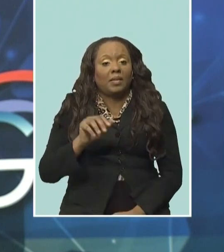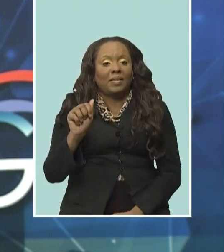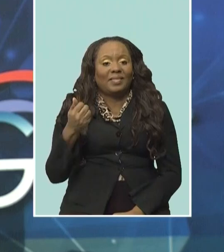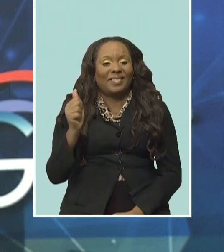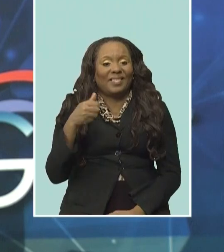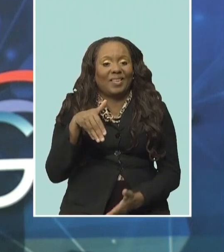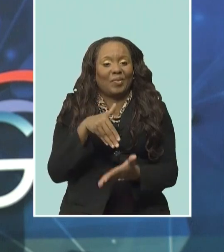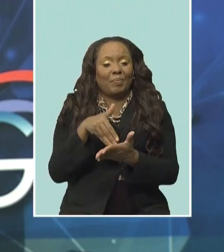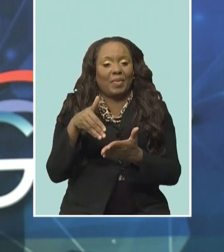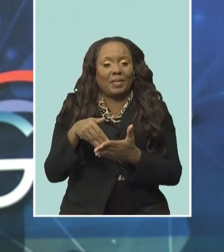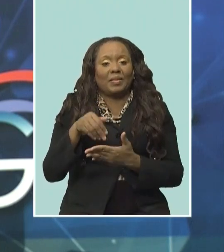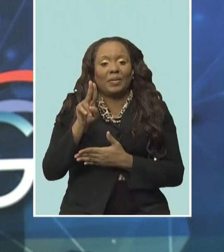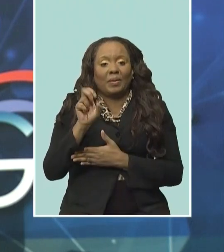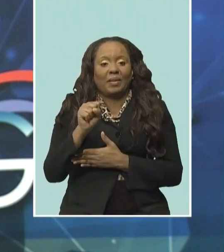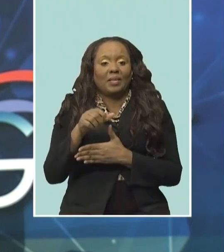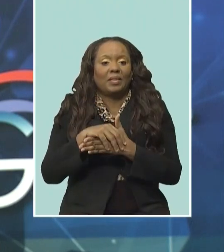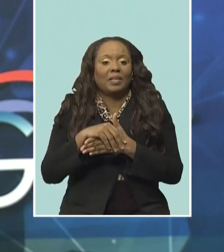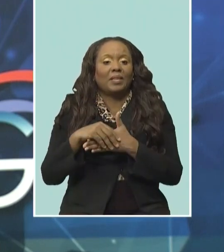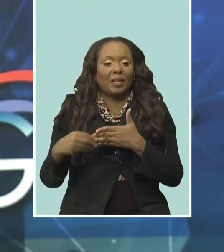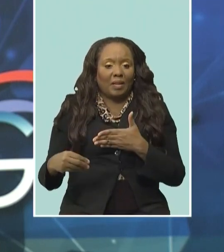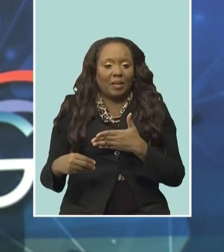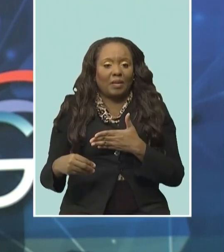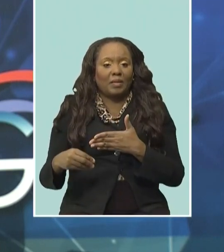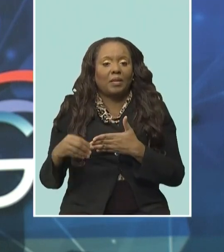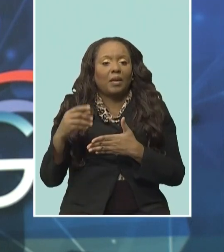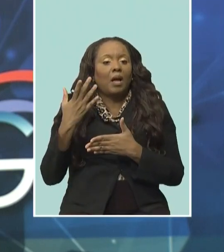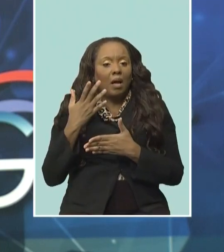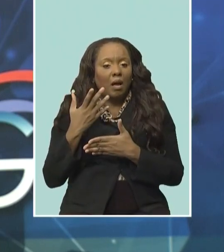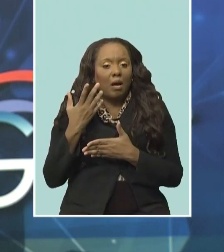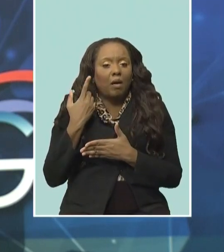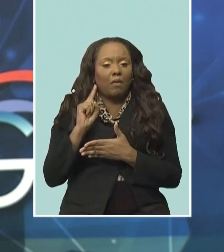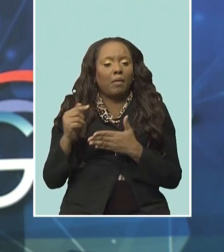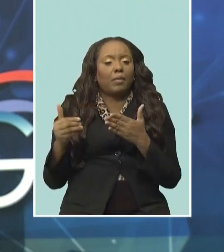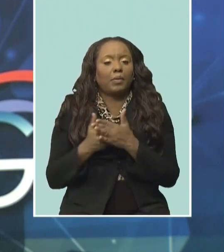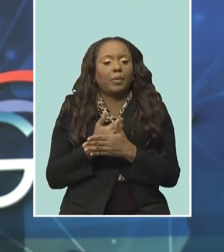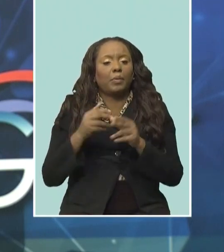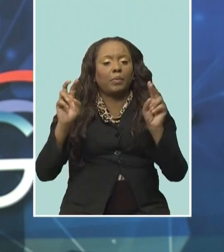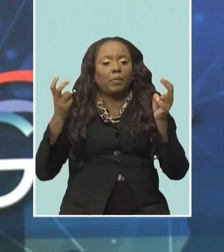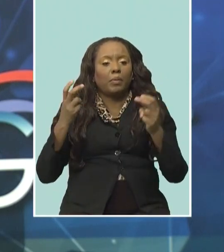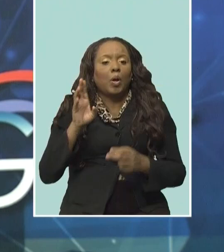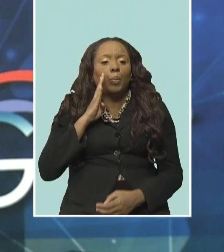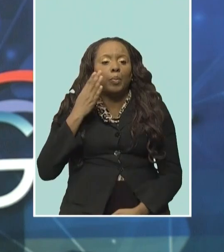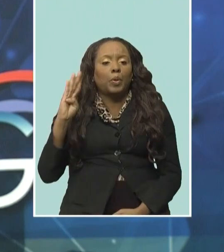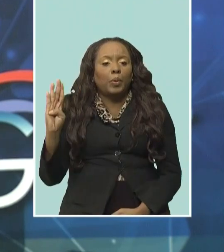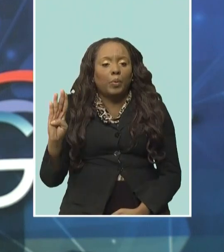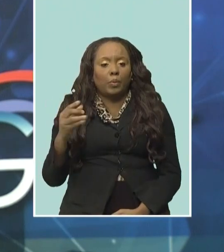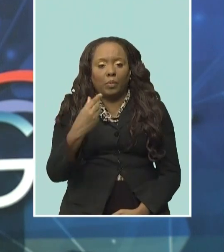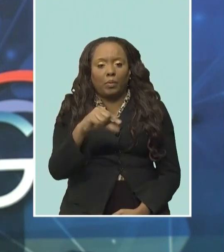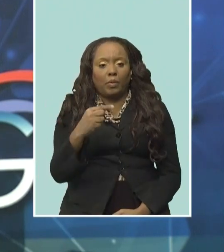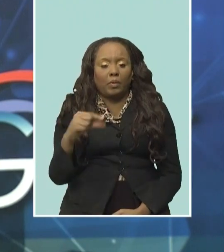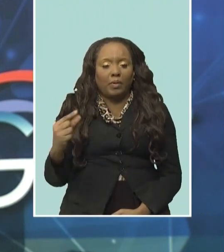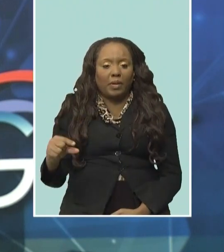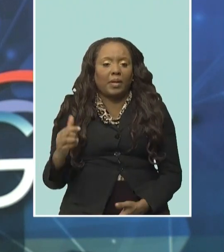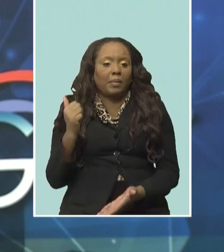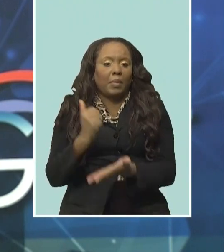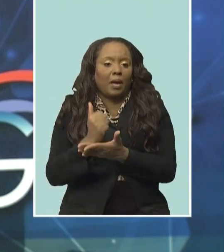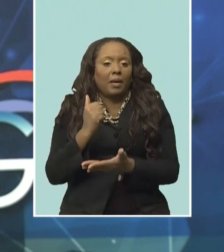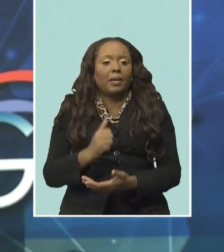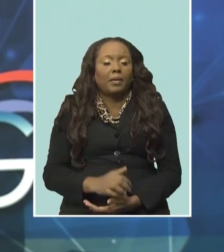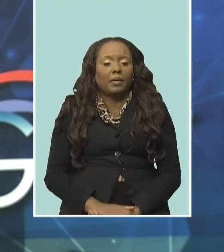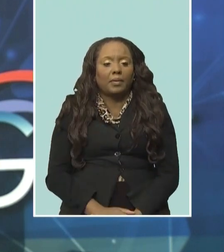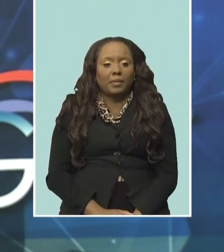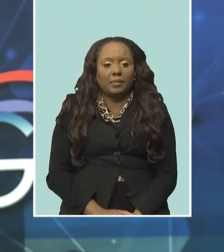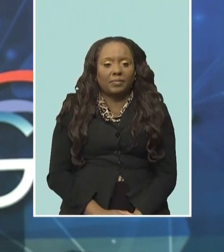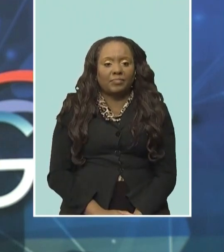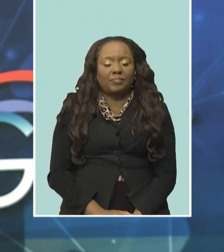use $10 million from the fiscal space created by the RSF as capital for a new blue-green